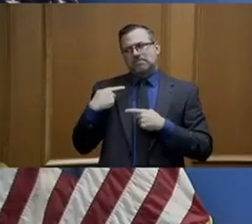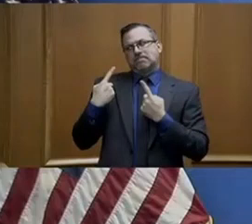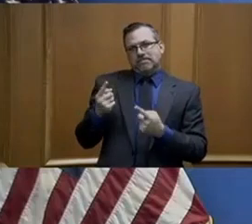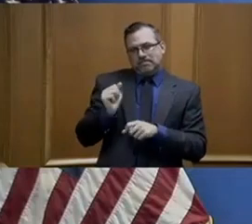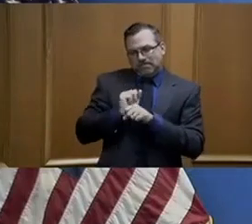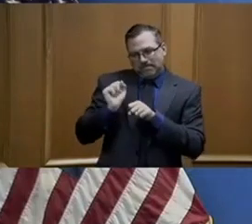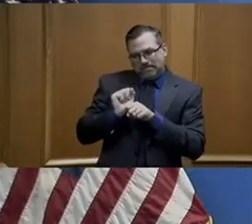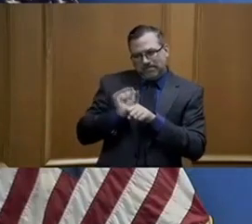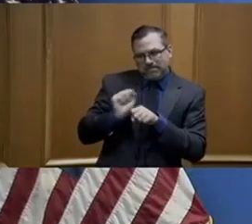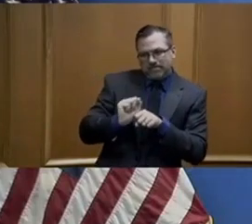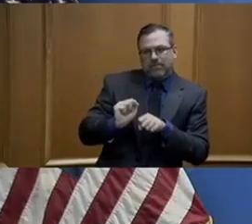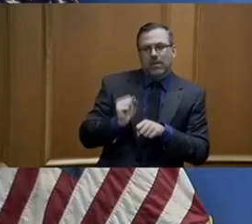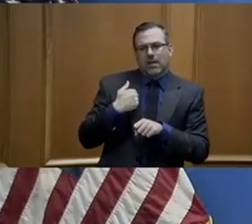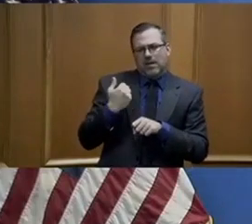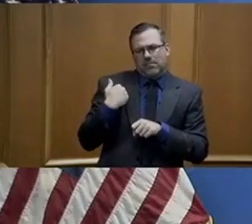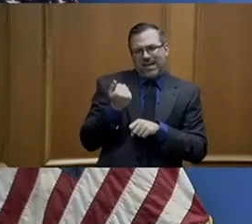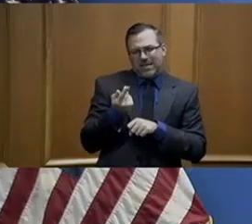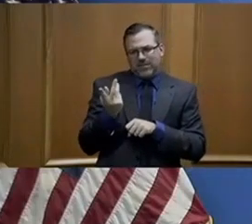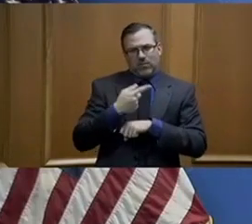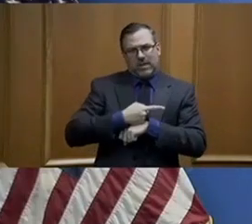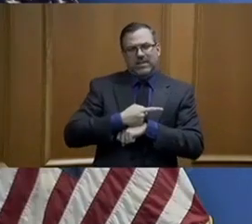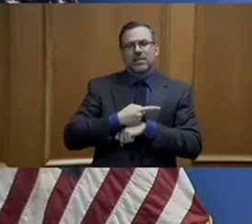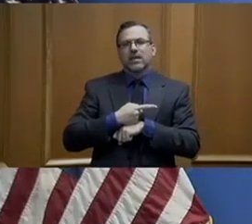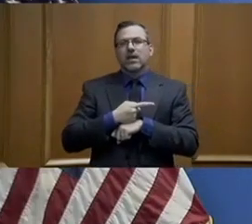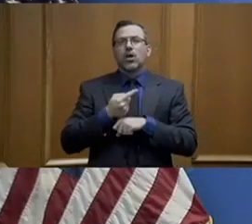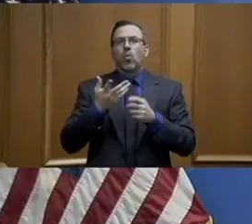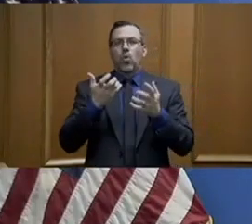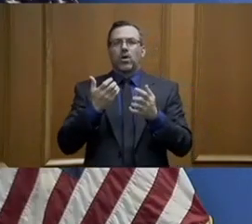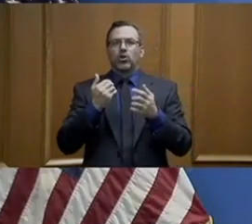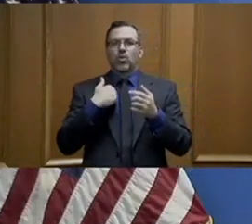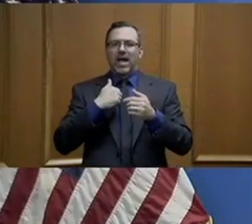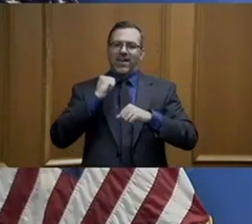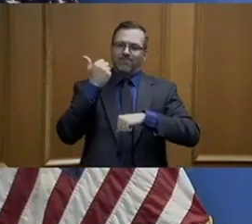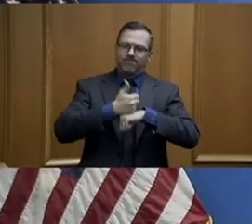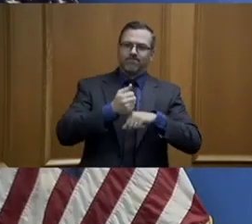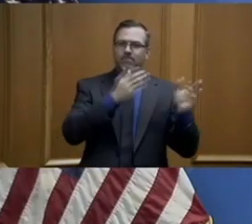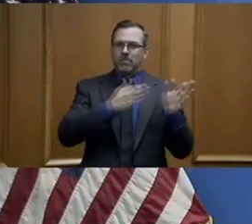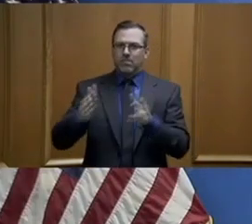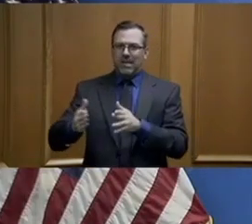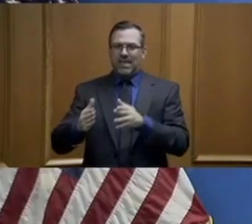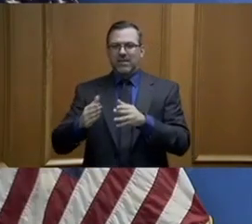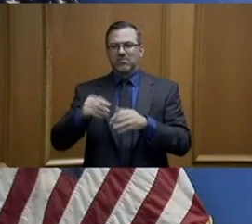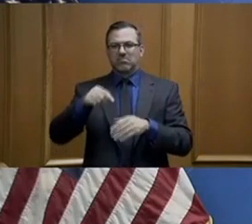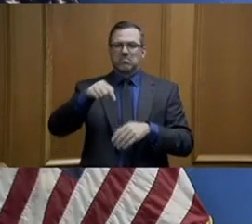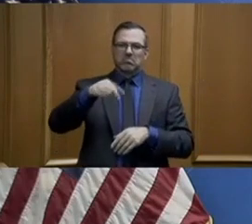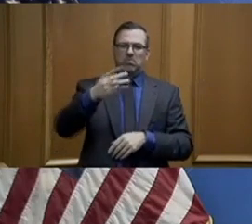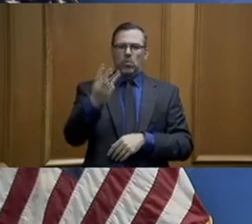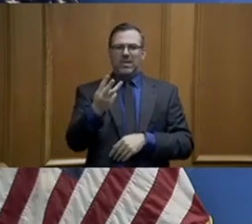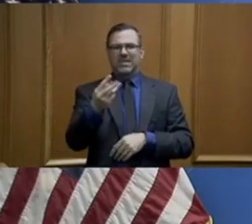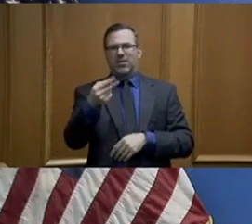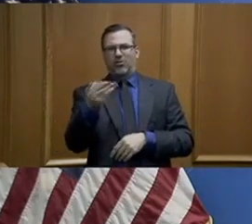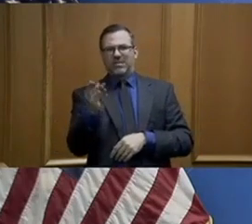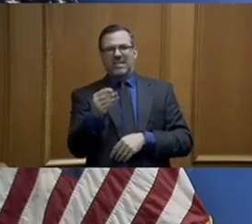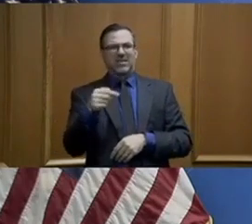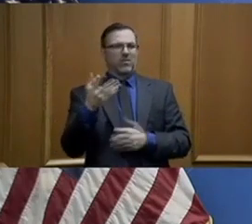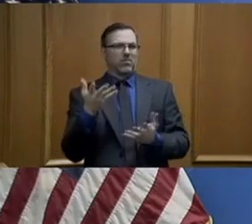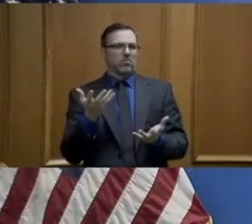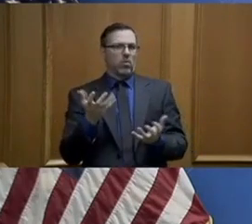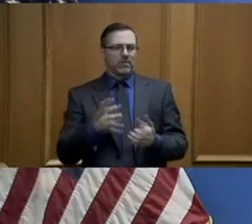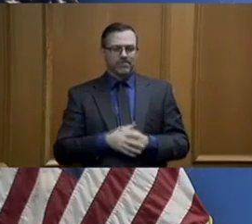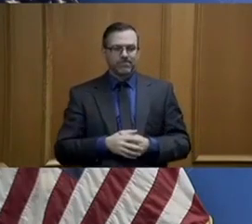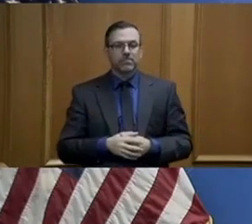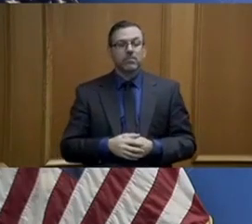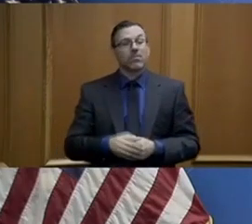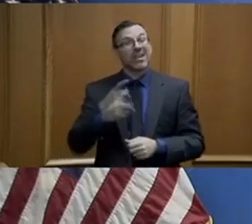and intend to finalize and publish our plan by midweek for expanded testing. As the governor mentioned,